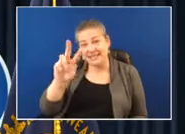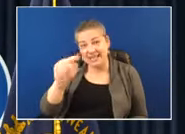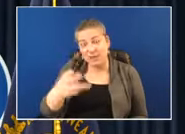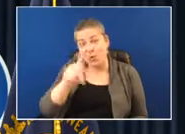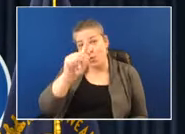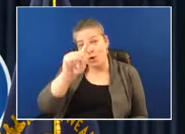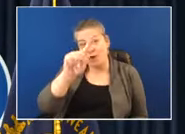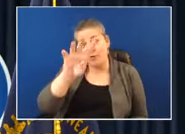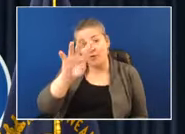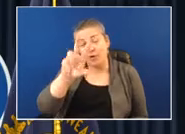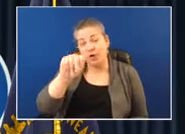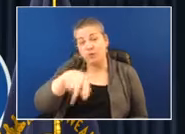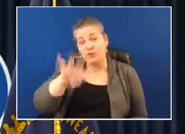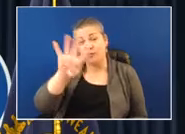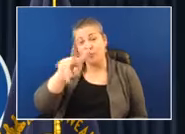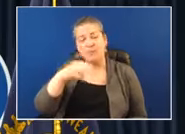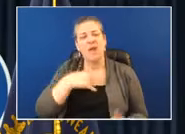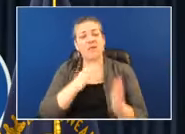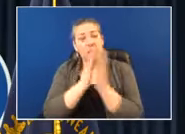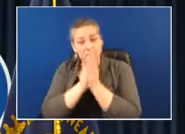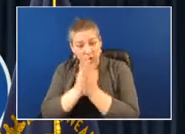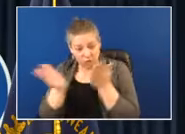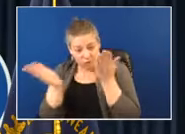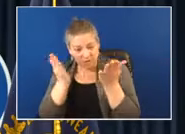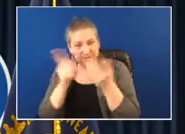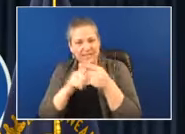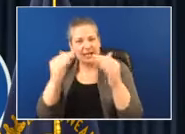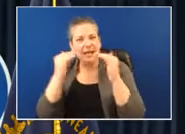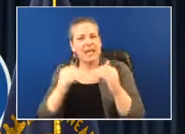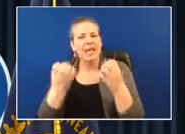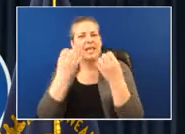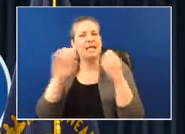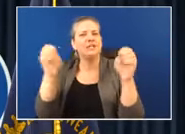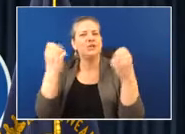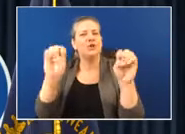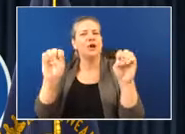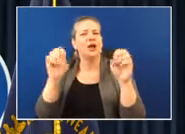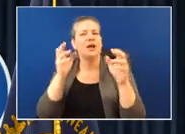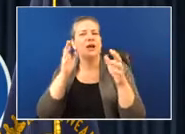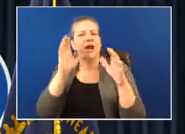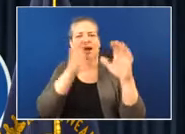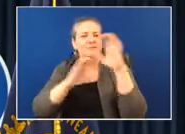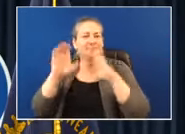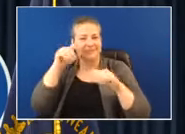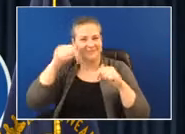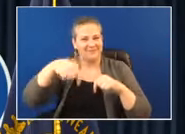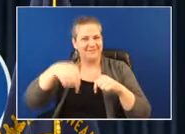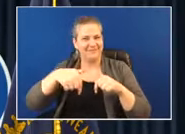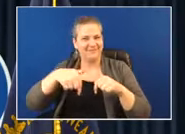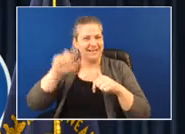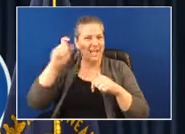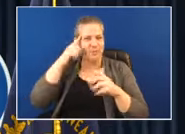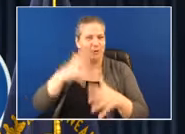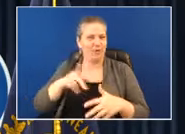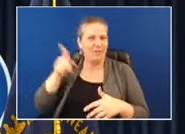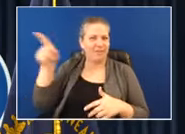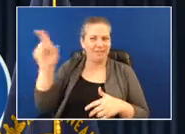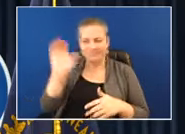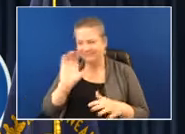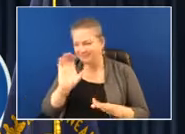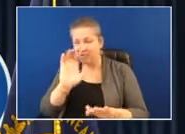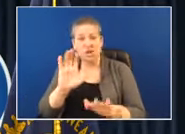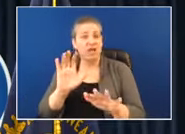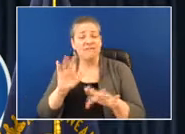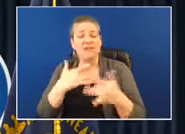hosting a prayer service and then an Easter egg hunt here at the Capitol, at the Capitol Terrace. The event is free and it